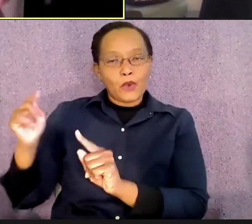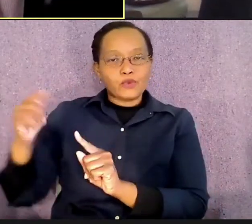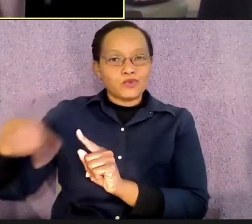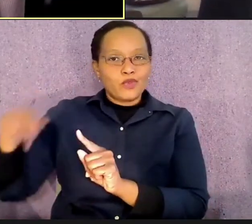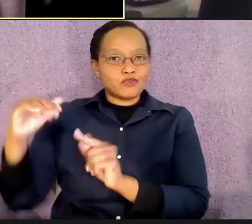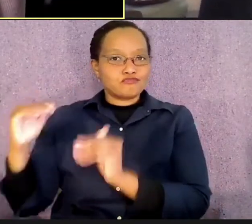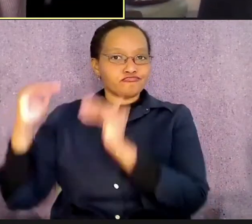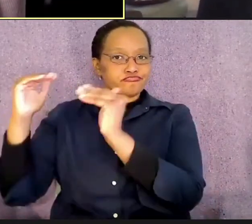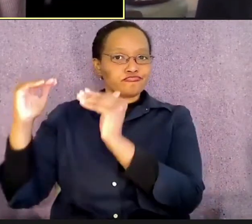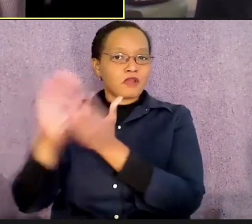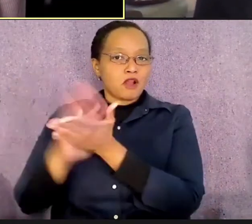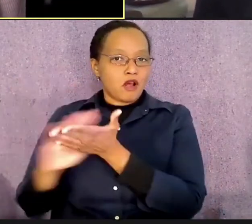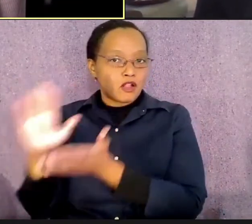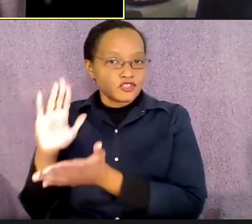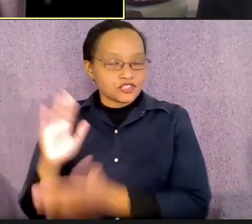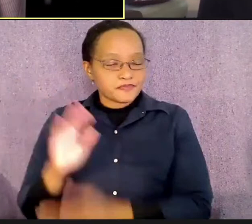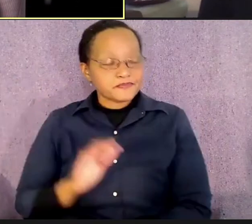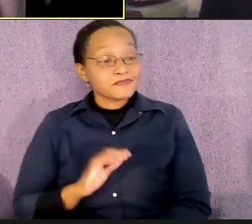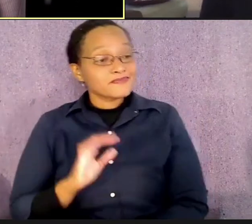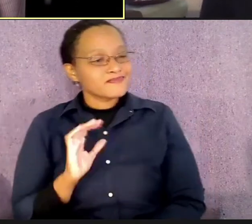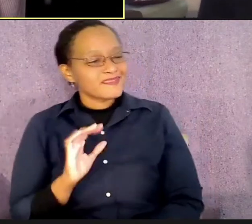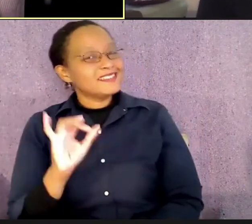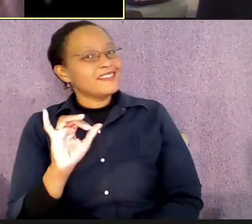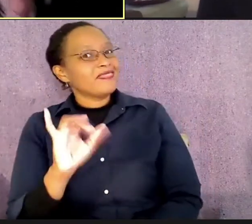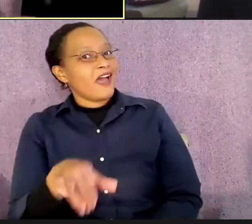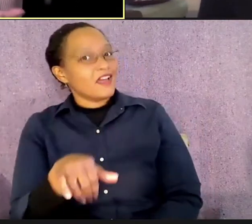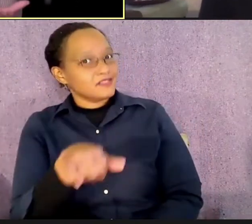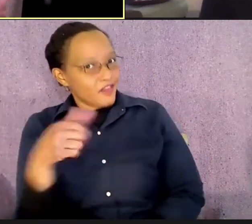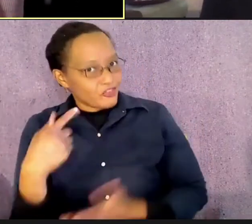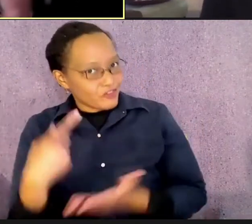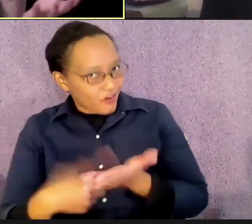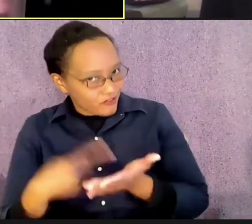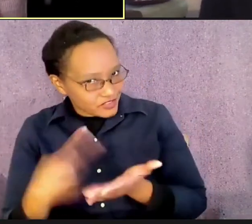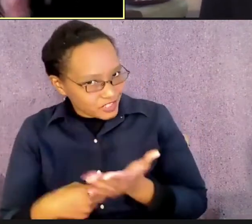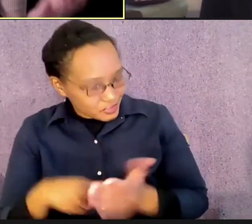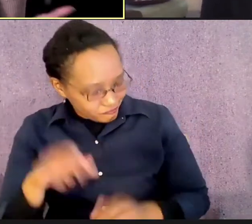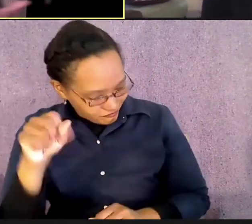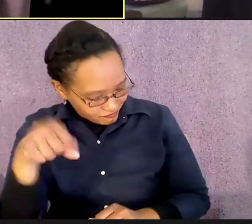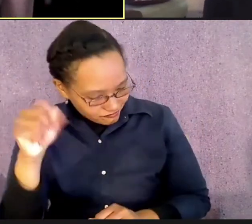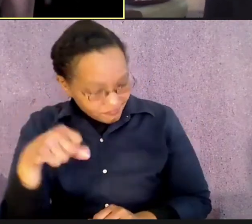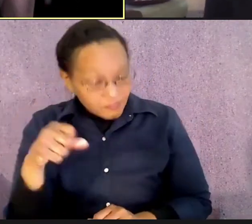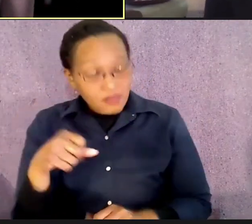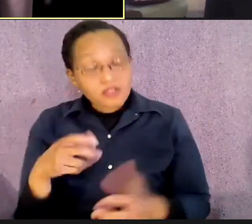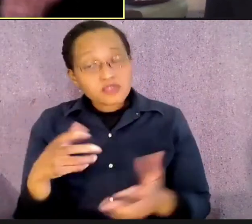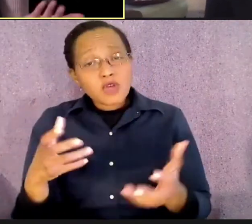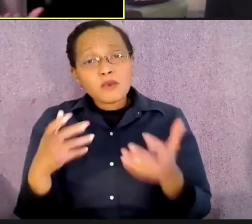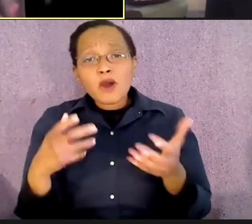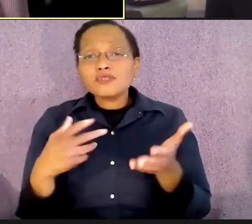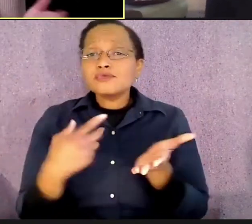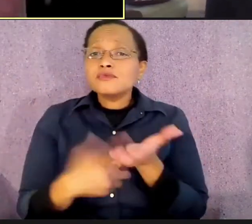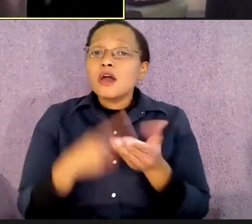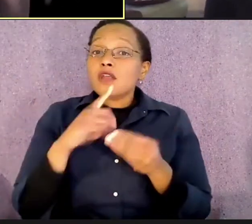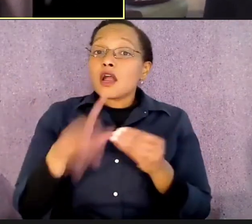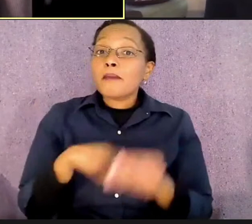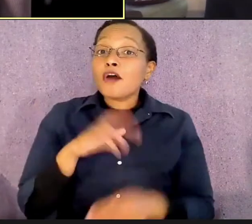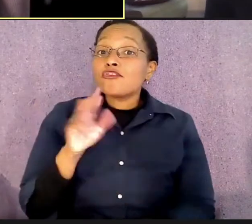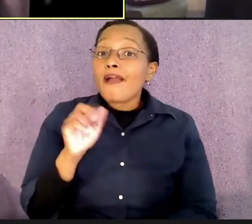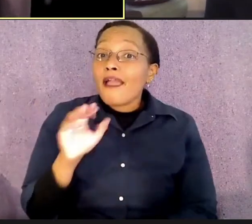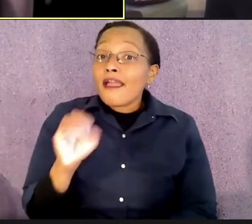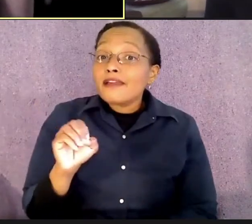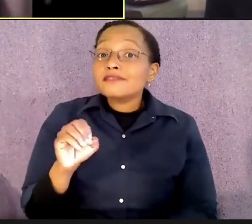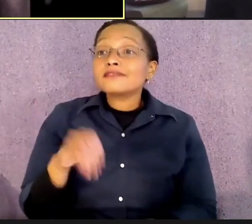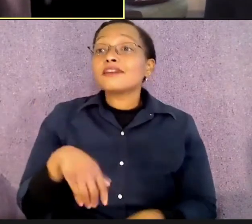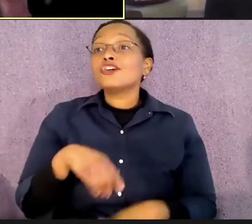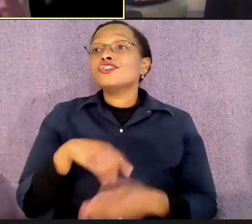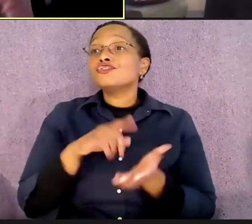Kind of really like what I wanted to talk to you about too. Like when talking about, of course, like race and journalism. And I'm pretty sure, like after you left college, did you